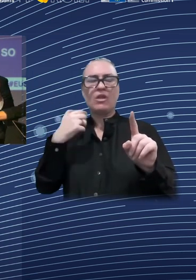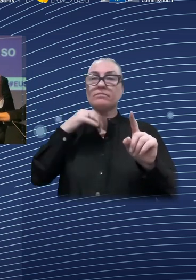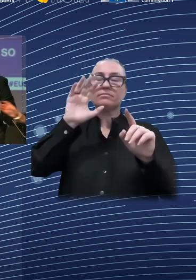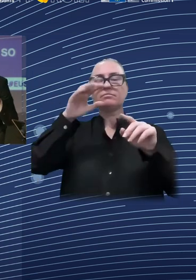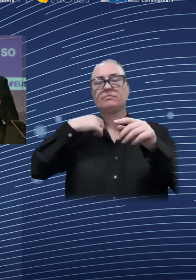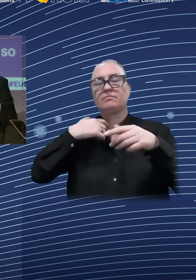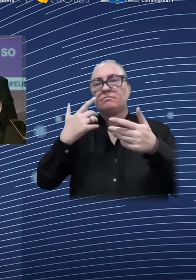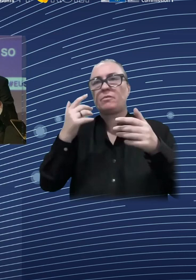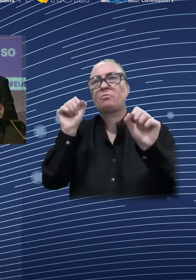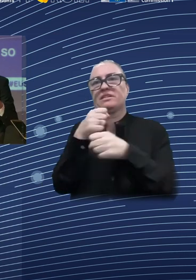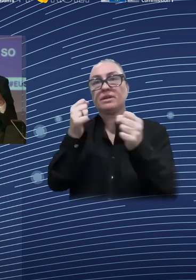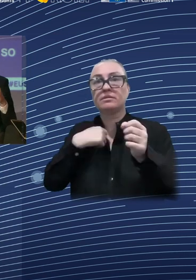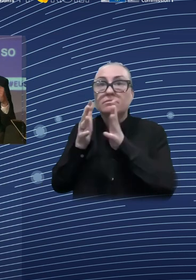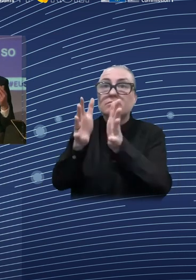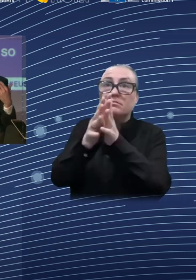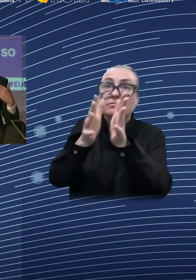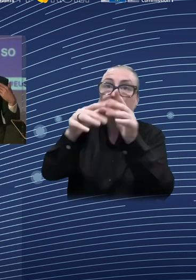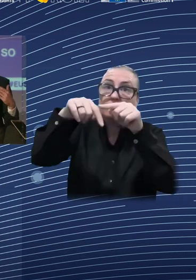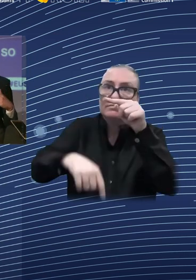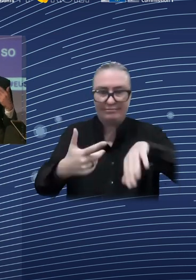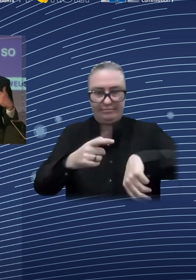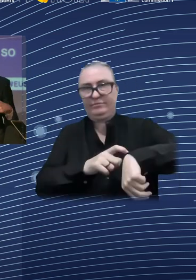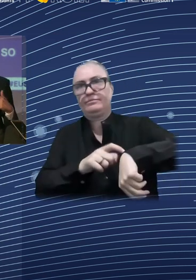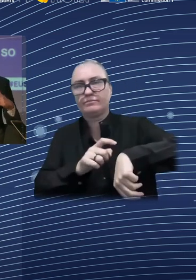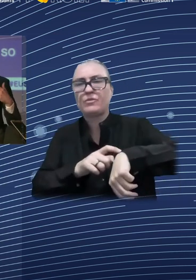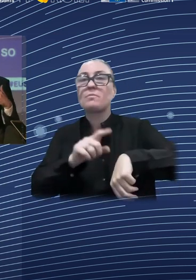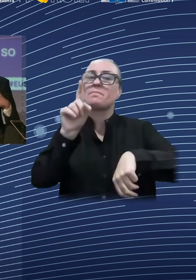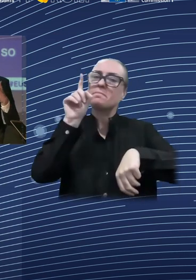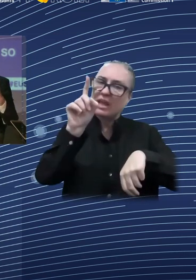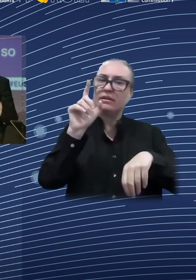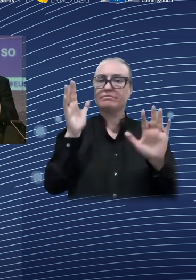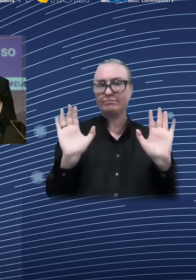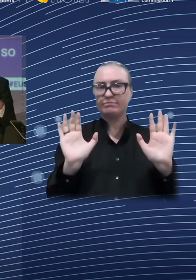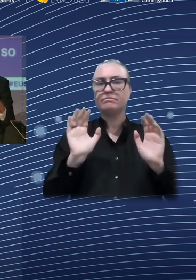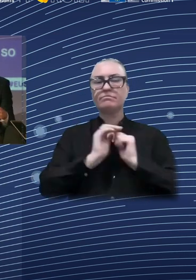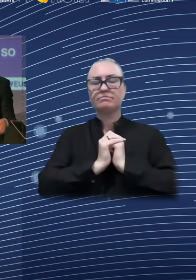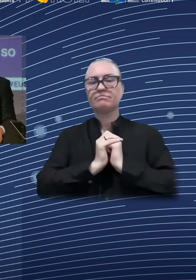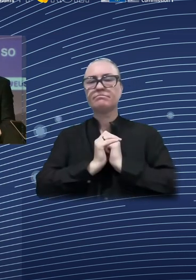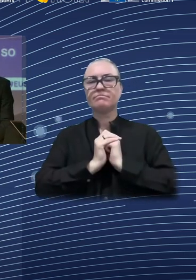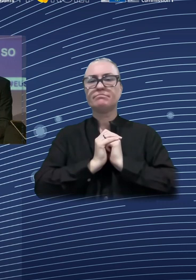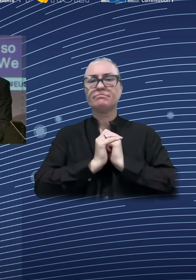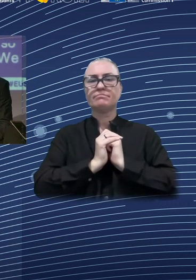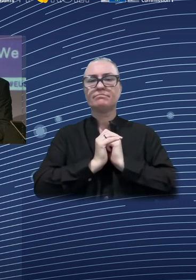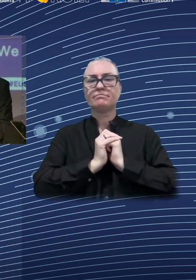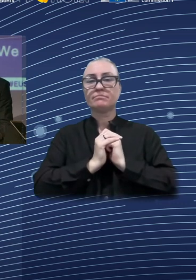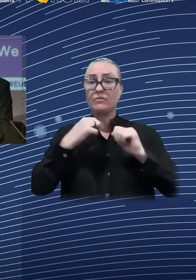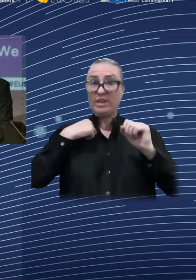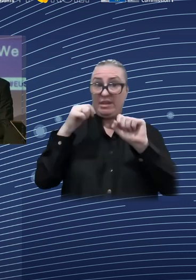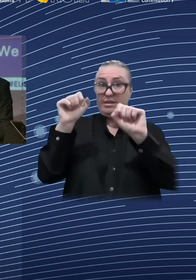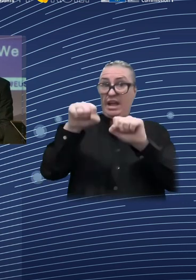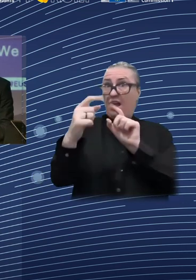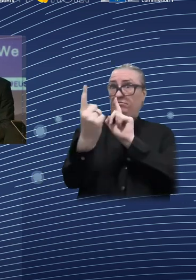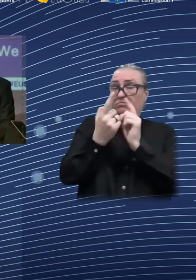of production itself. So in ELCAMP, we are concerned with the second one, with the digitalization of